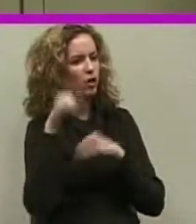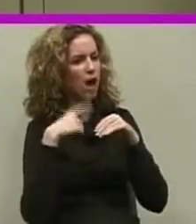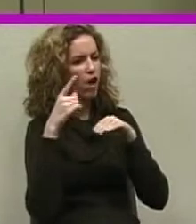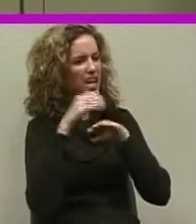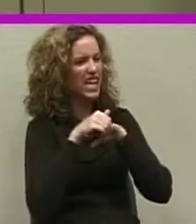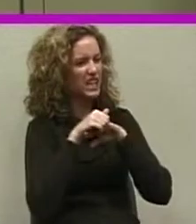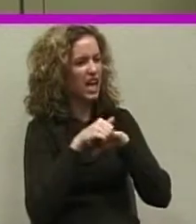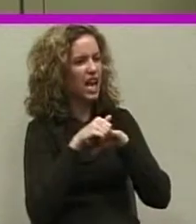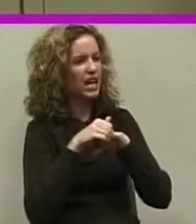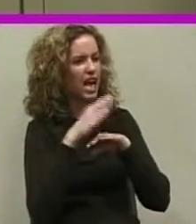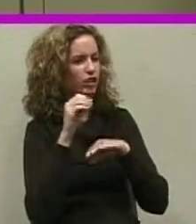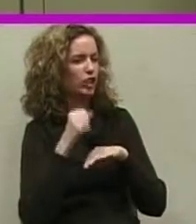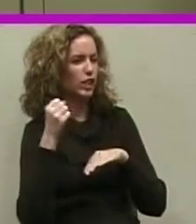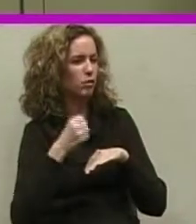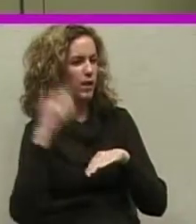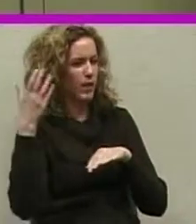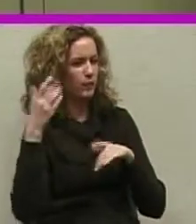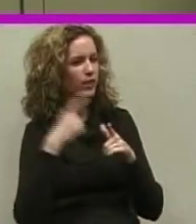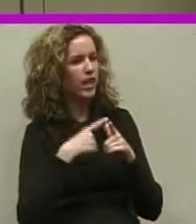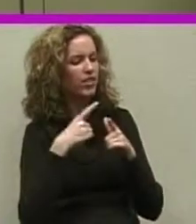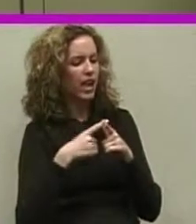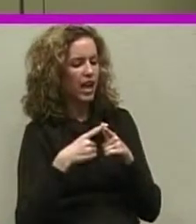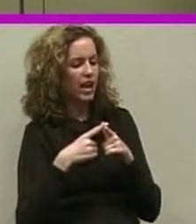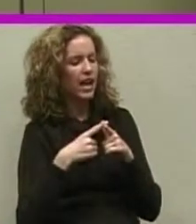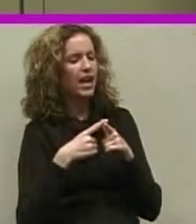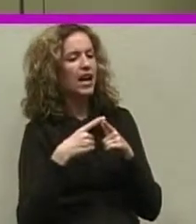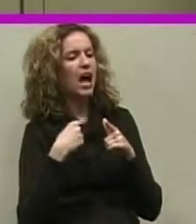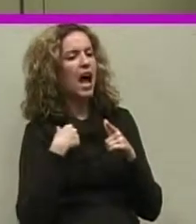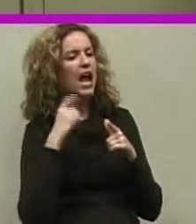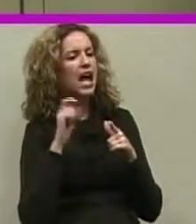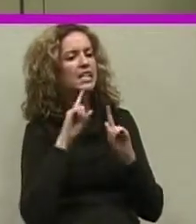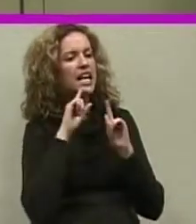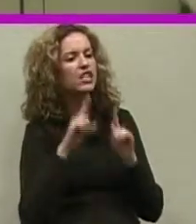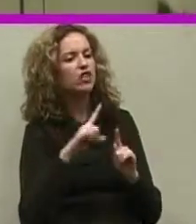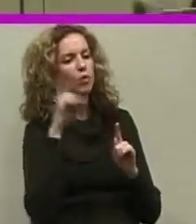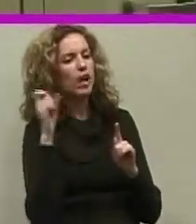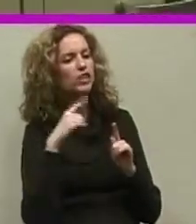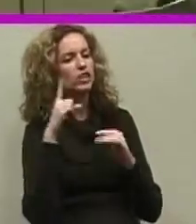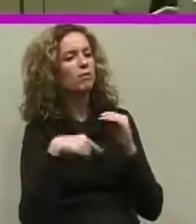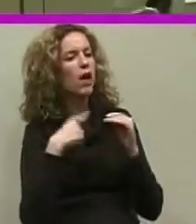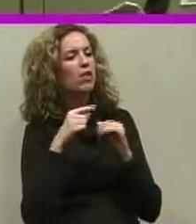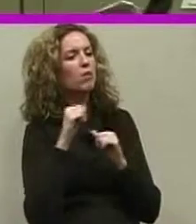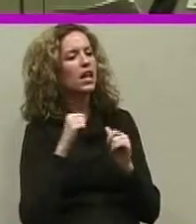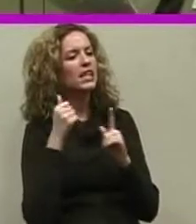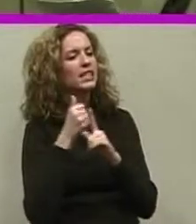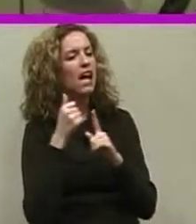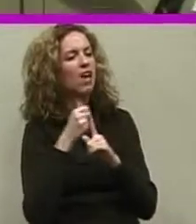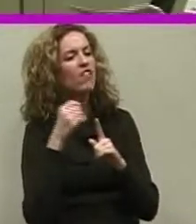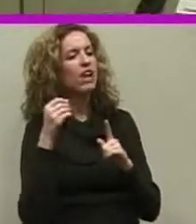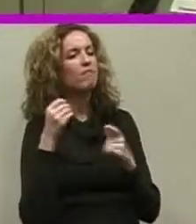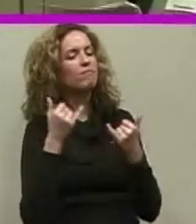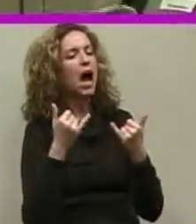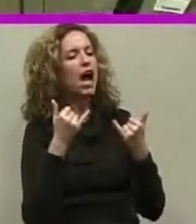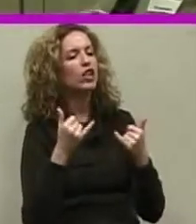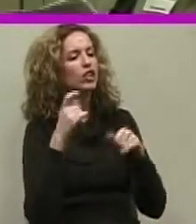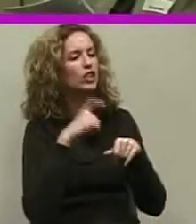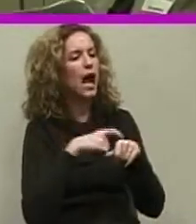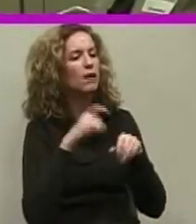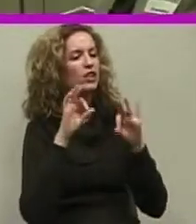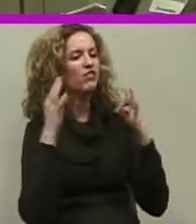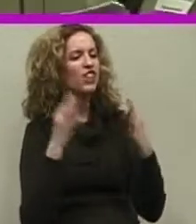The next one is answering questions about the play and how it relates to modern times and family conflicts. What do you see about